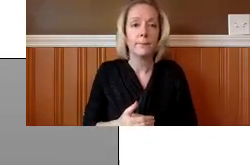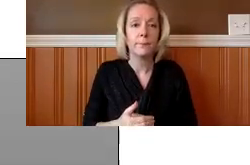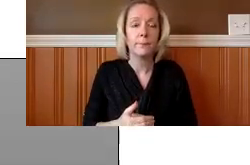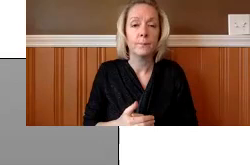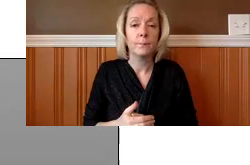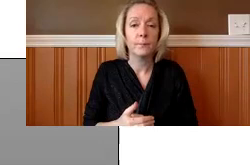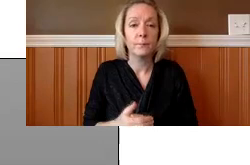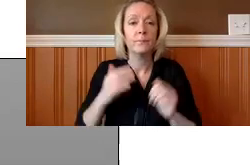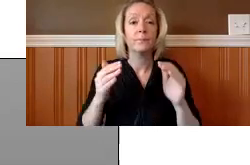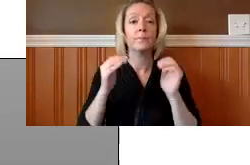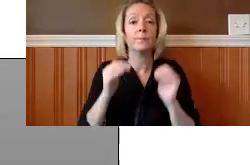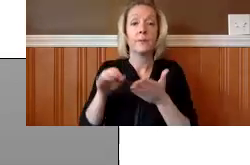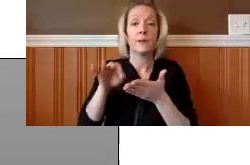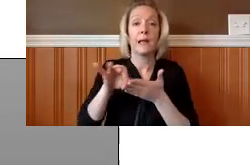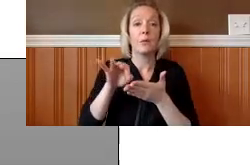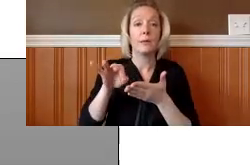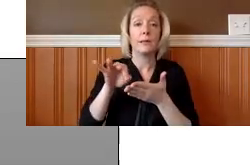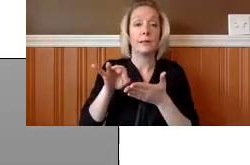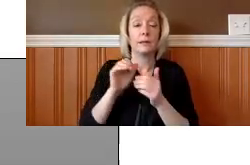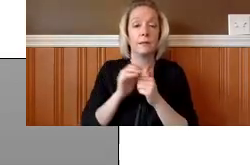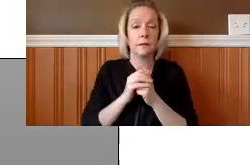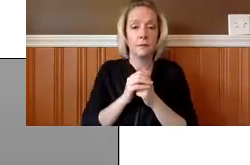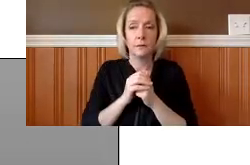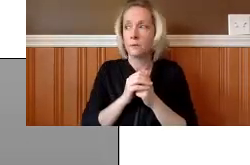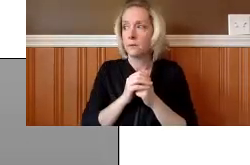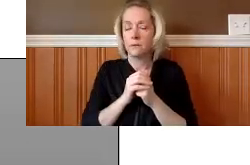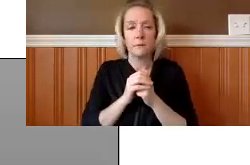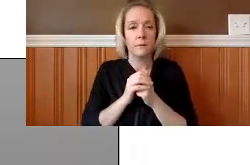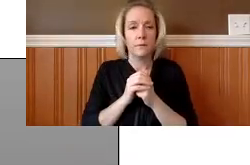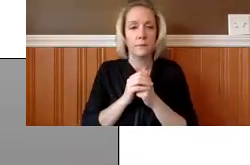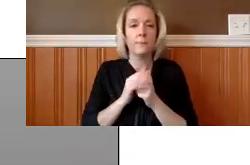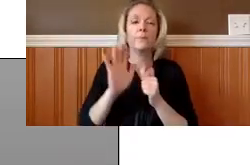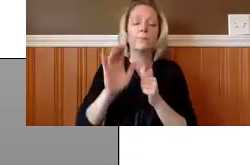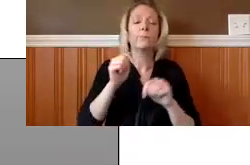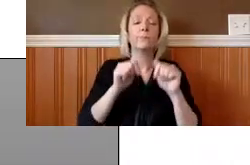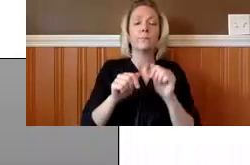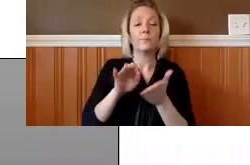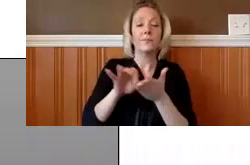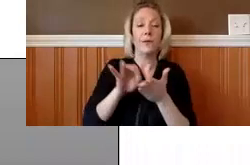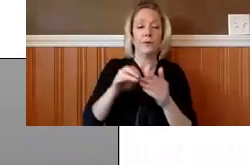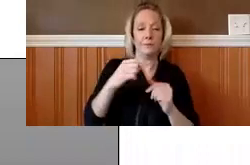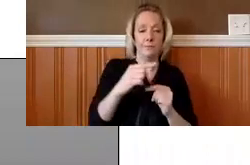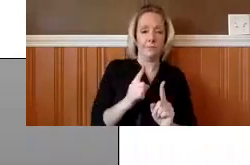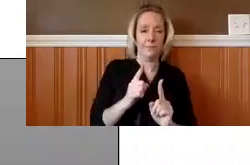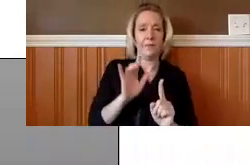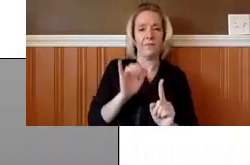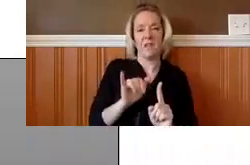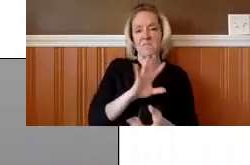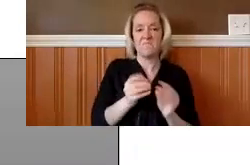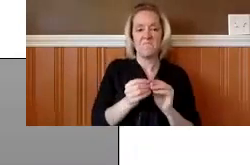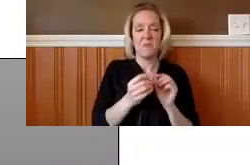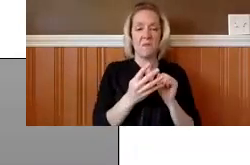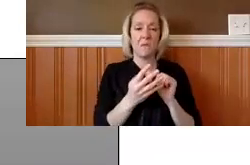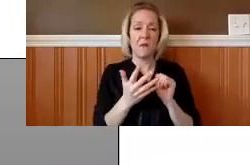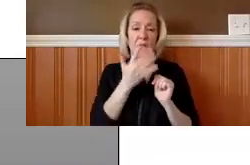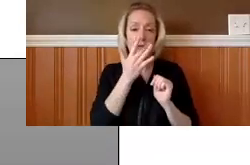Whoops, our counting frame. Well, our counting frame is about 4 or 5 colors. It also